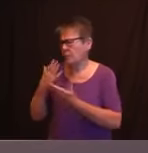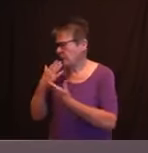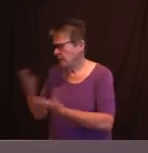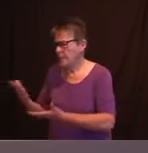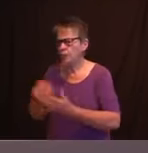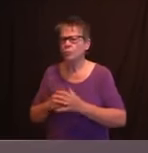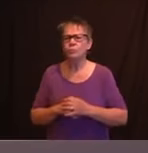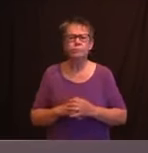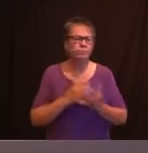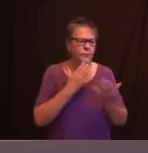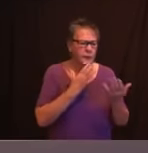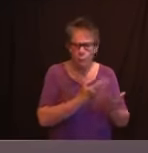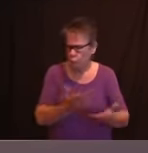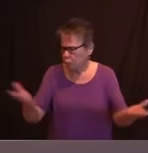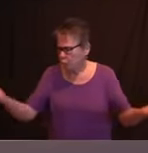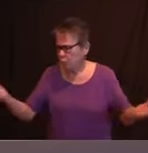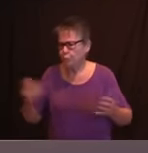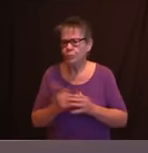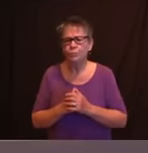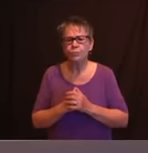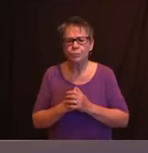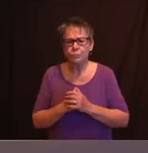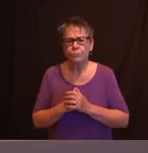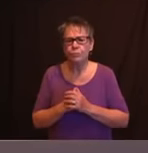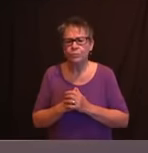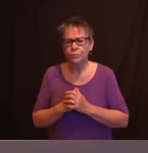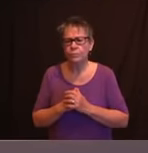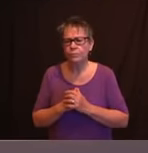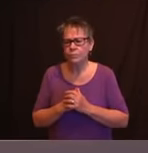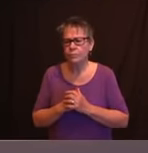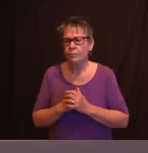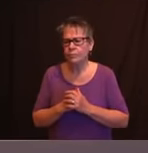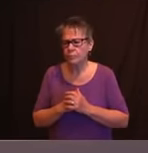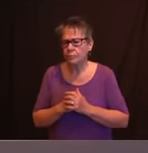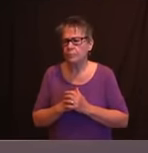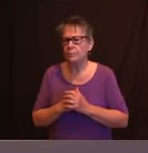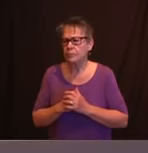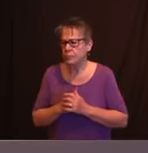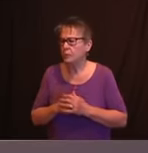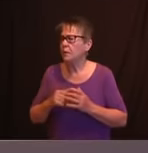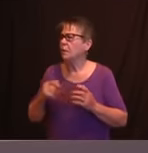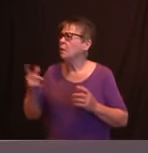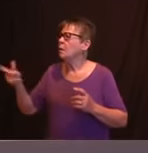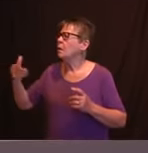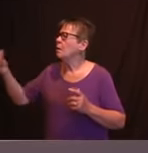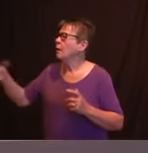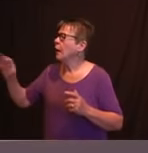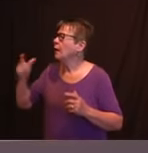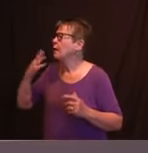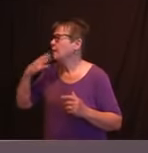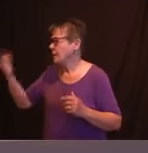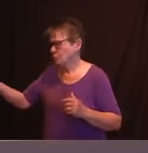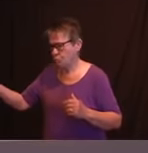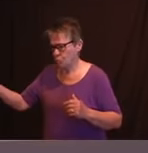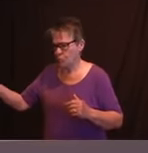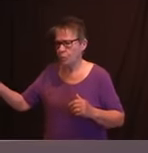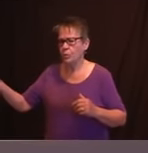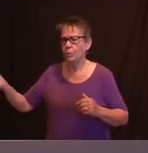was you behind the mask over there. Pat, thank you again, folks. Jared, likewise, Matt,